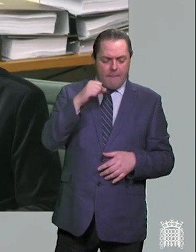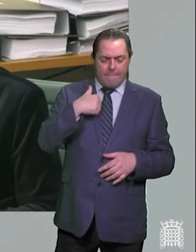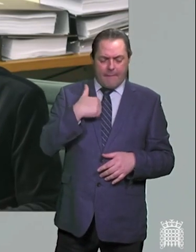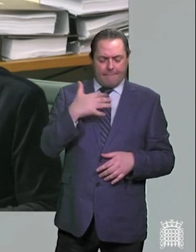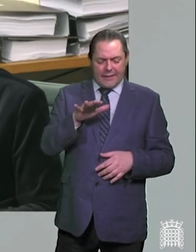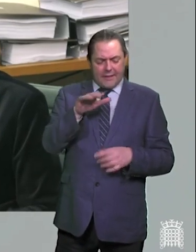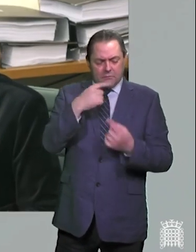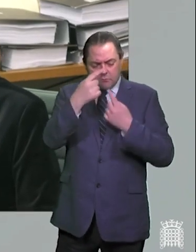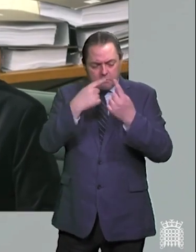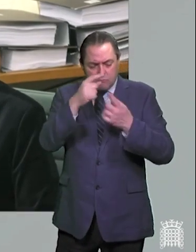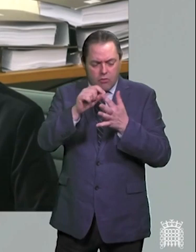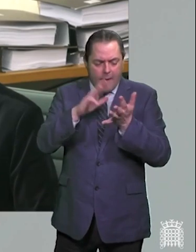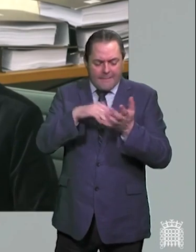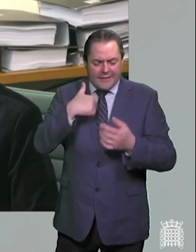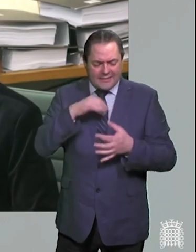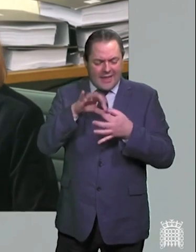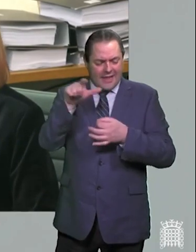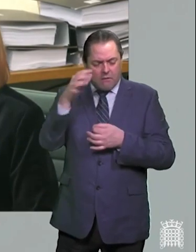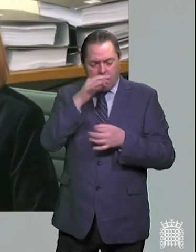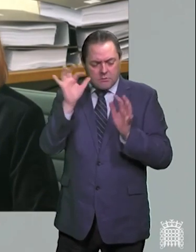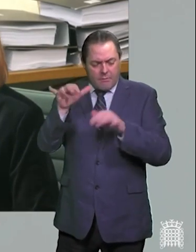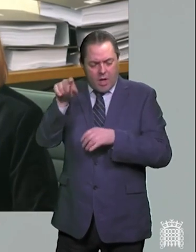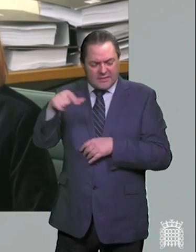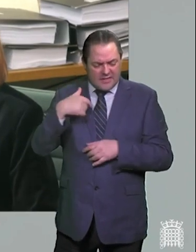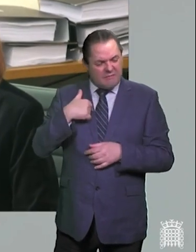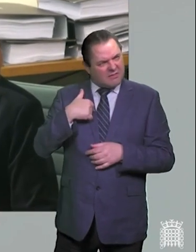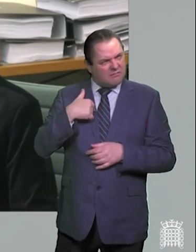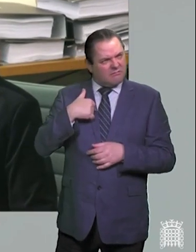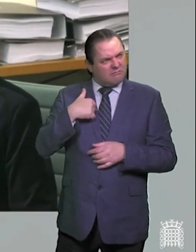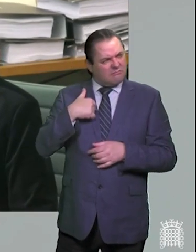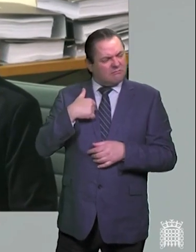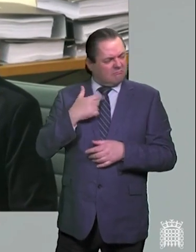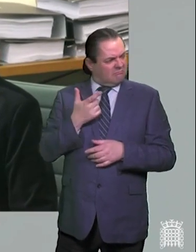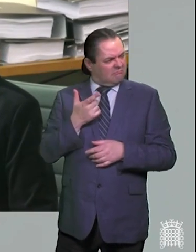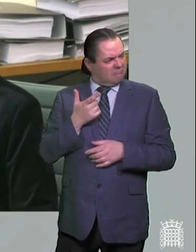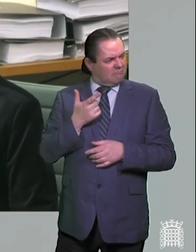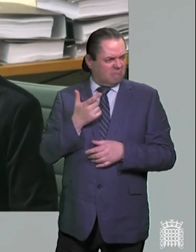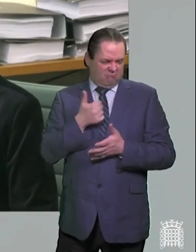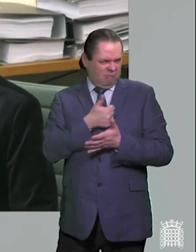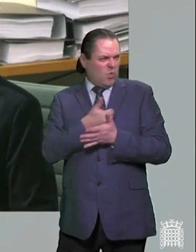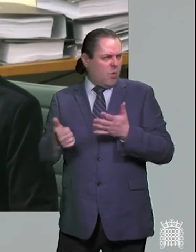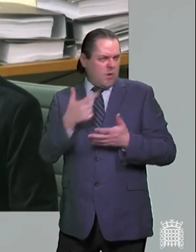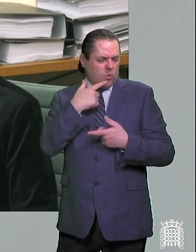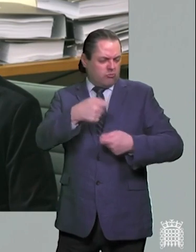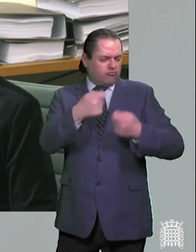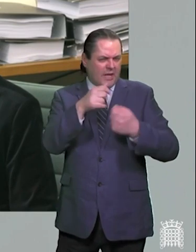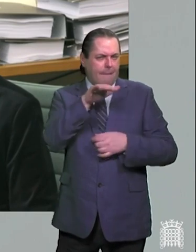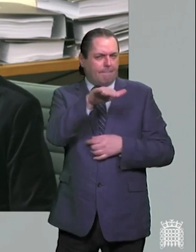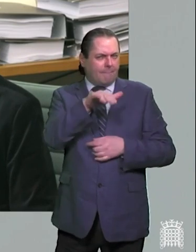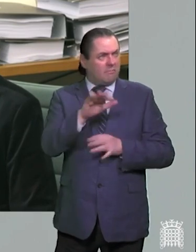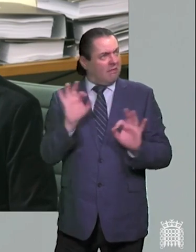had a conversation with the PM about the garden party, but it would have been highly unusual for me not to have raised a potentially